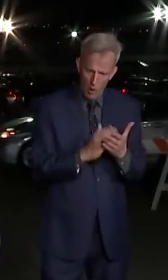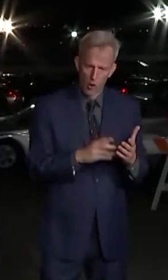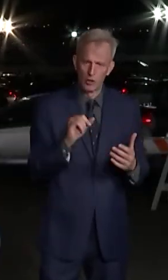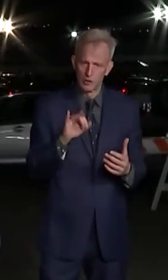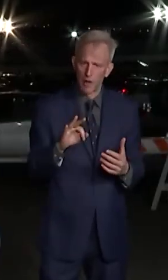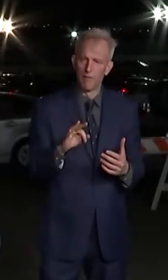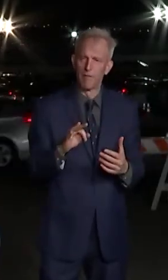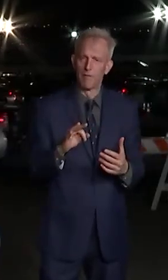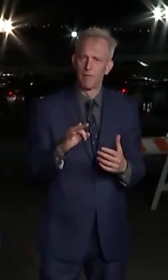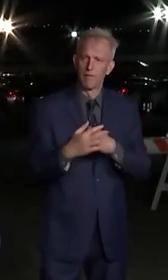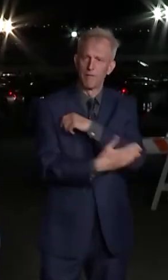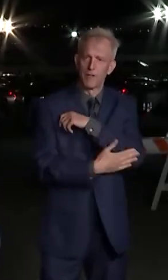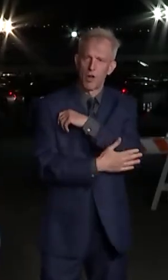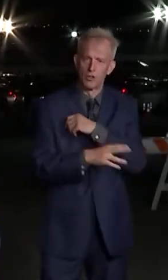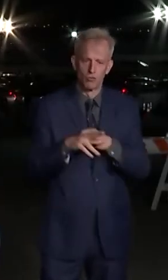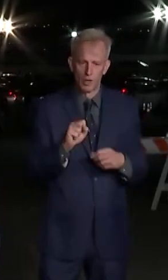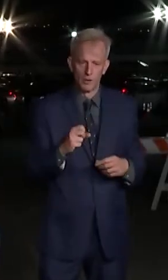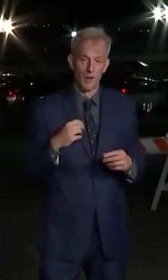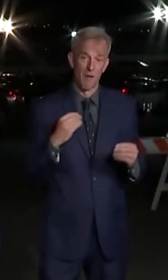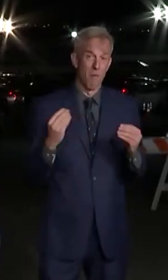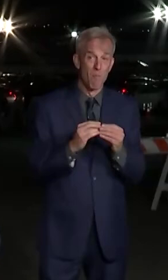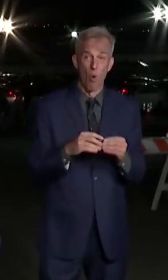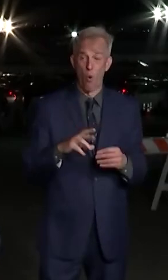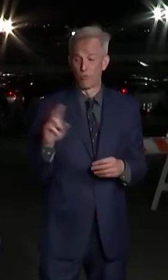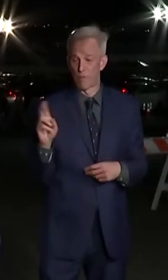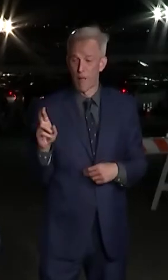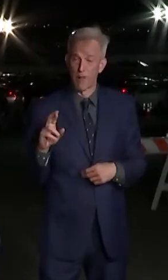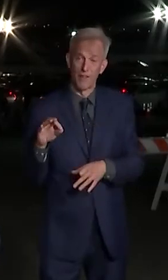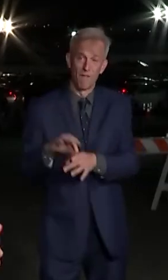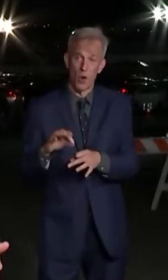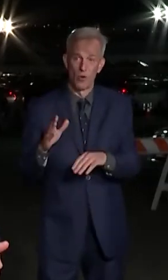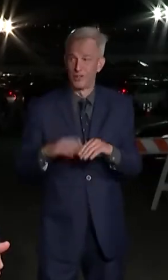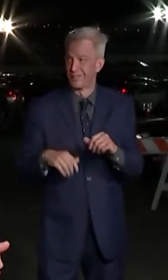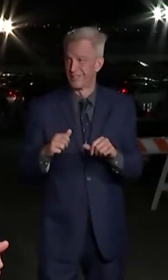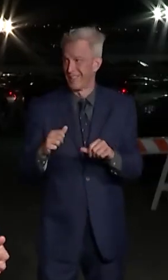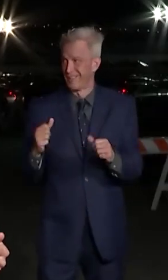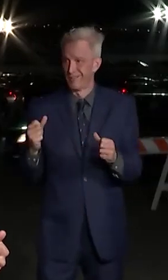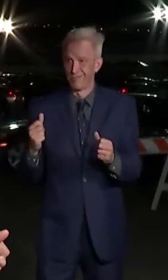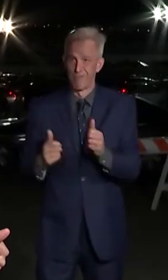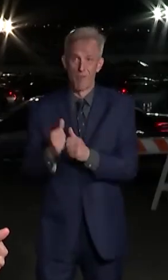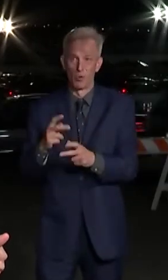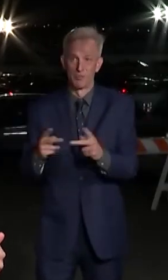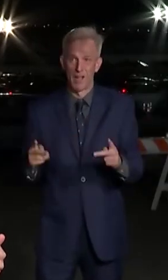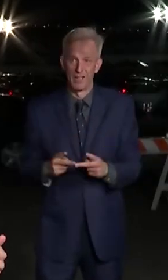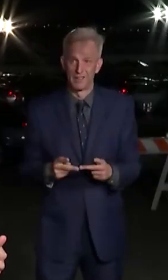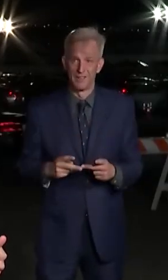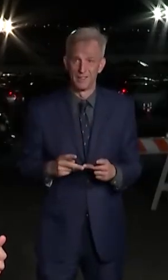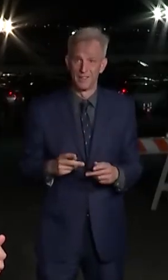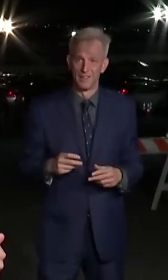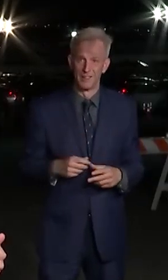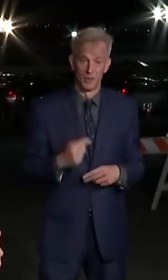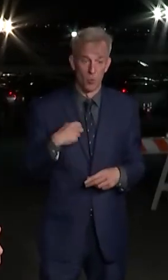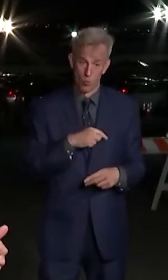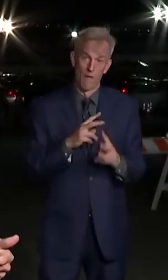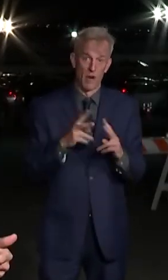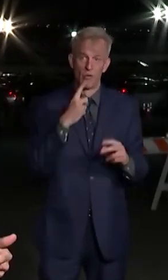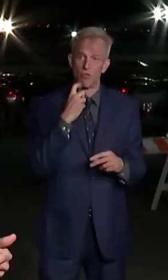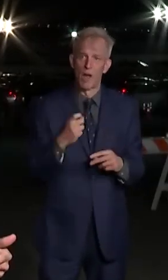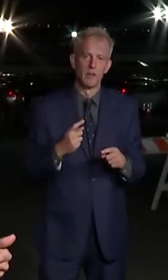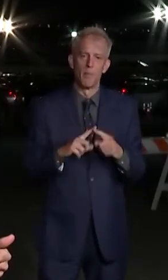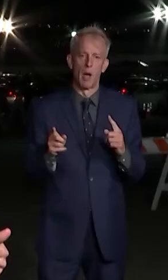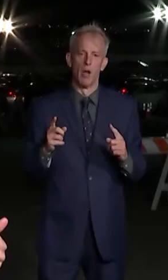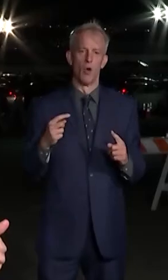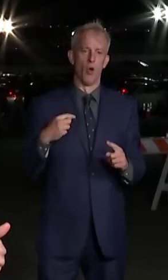red, just in raw numbers, independents. But we're a place where everybody belongs, and we figure out a way not to make an enemy